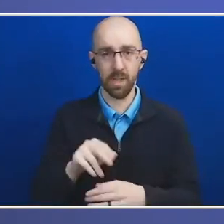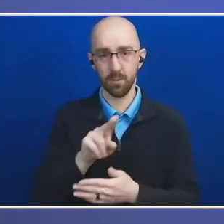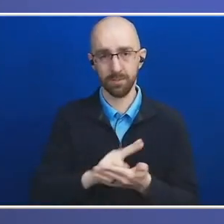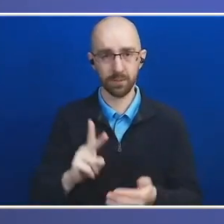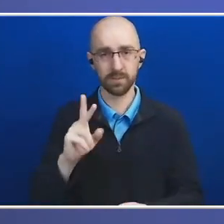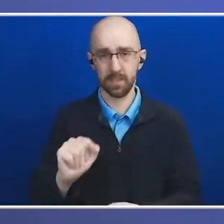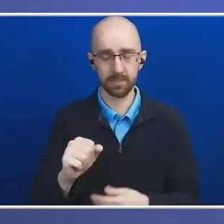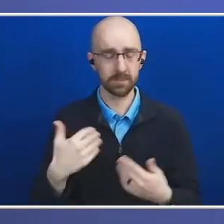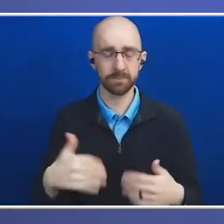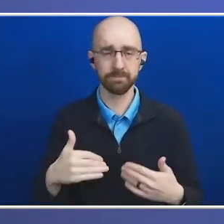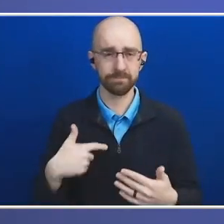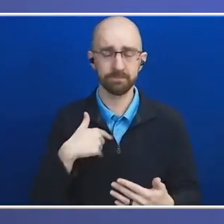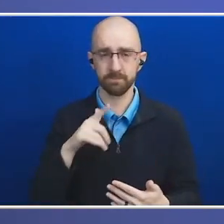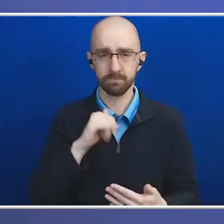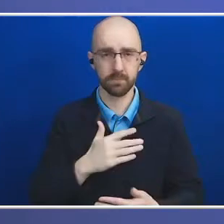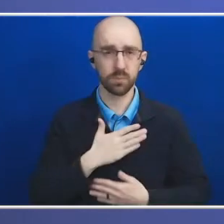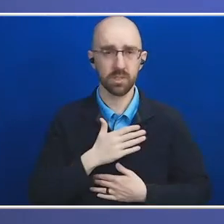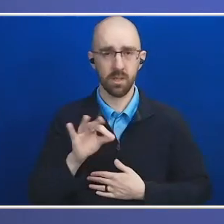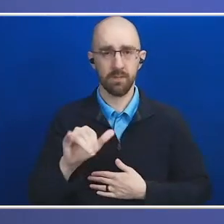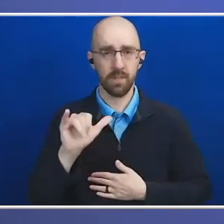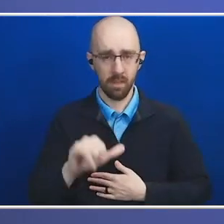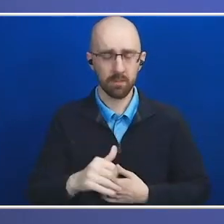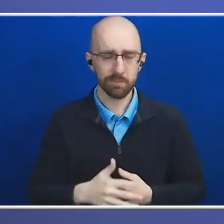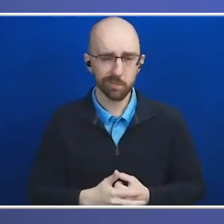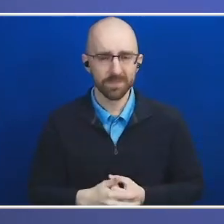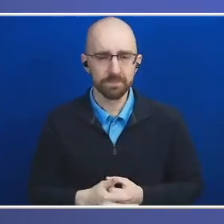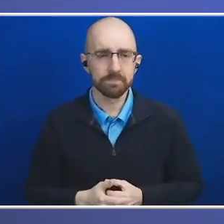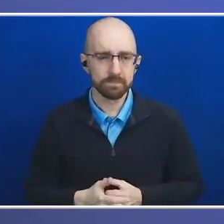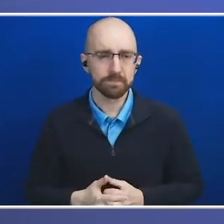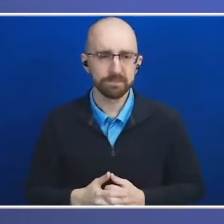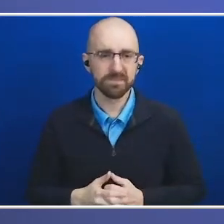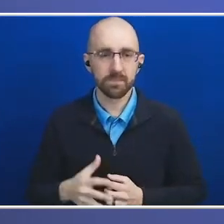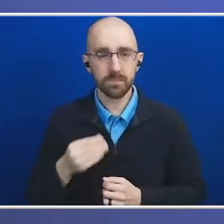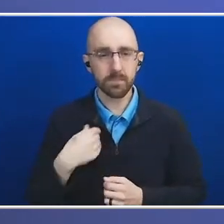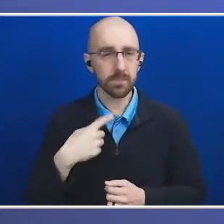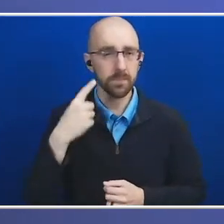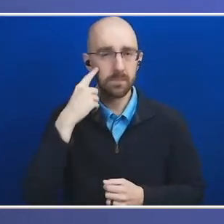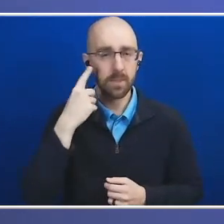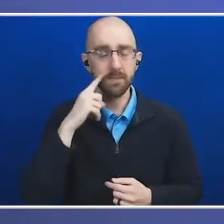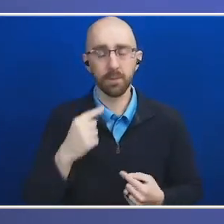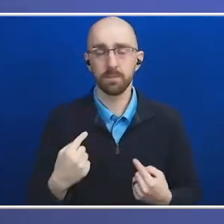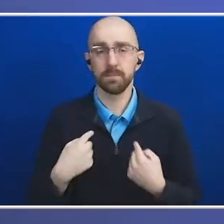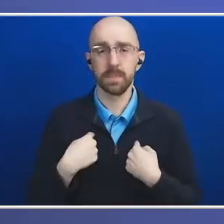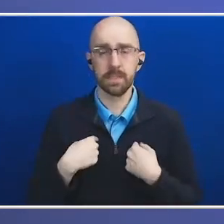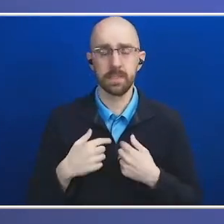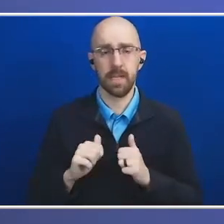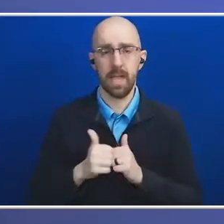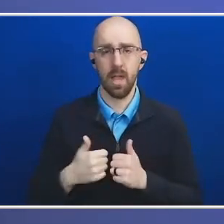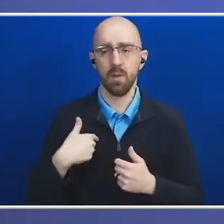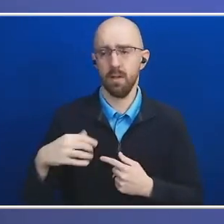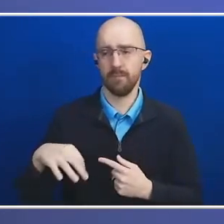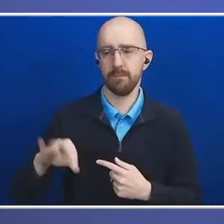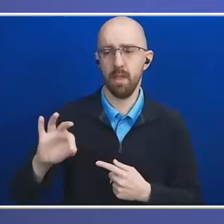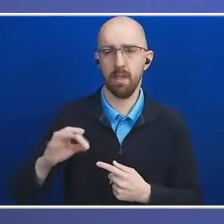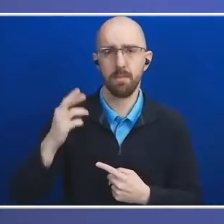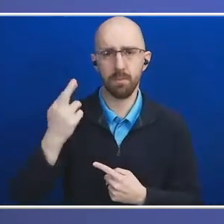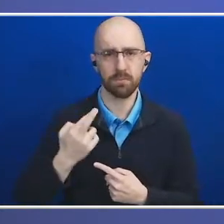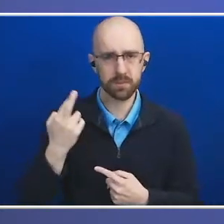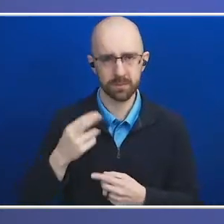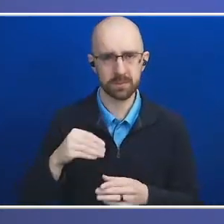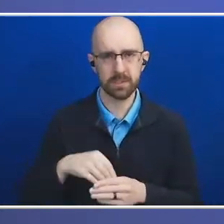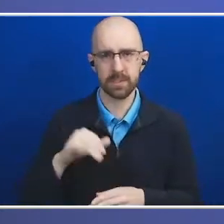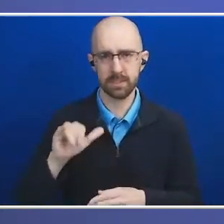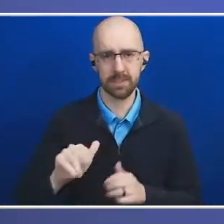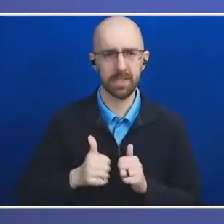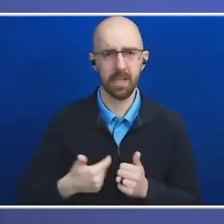really appreciative of that. And then I think, for me, it's how can I find purpose in this, or how can I make